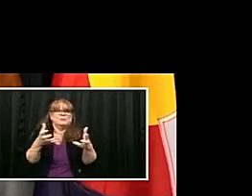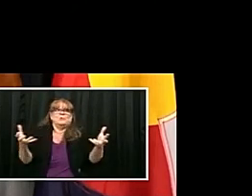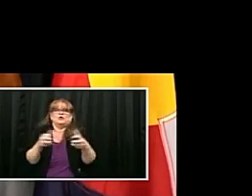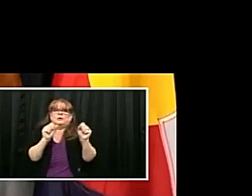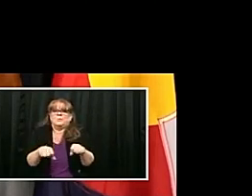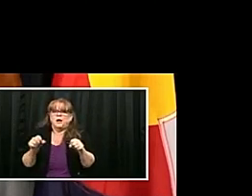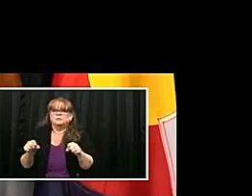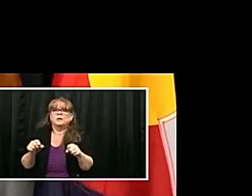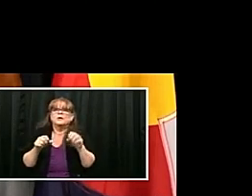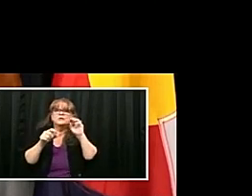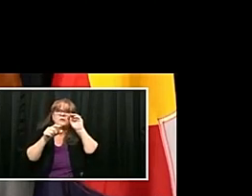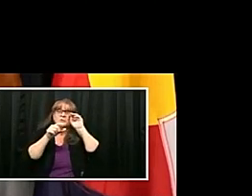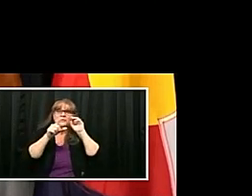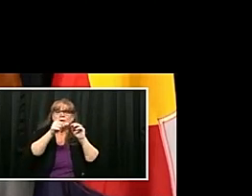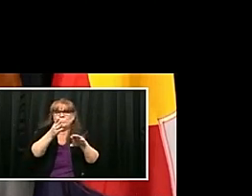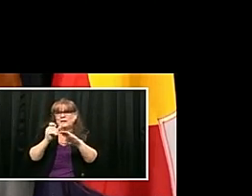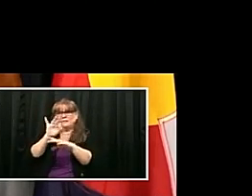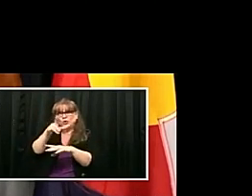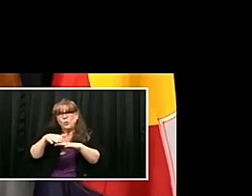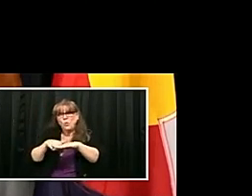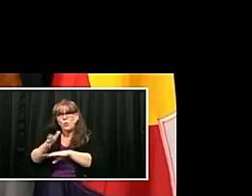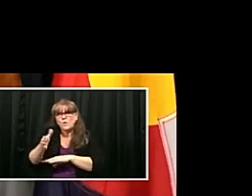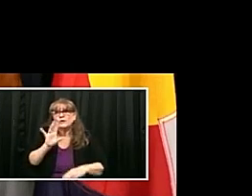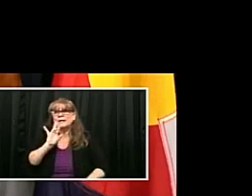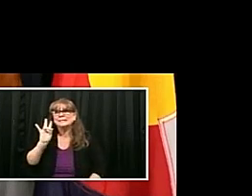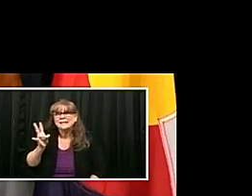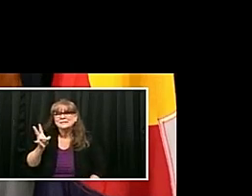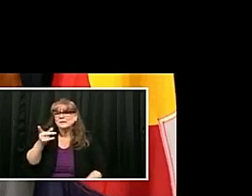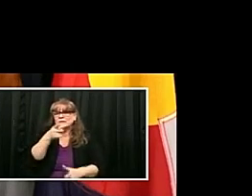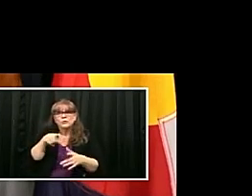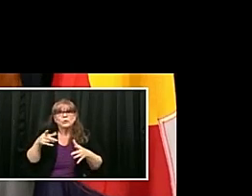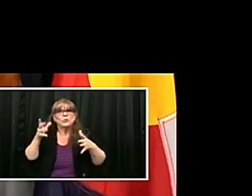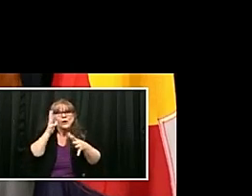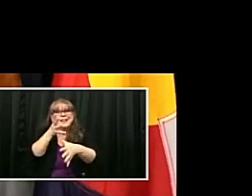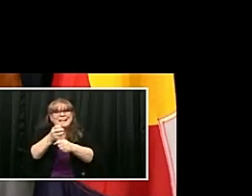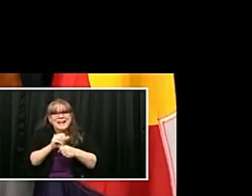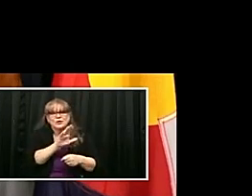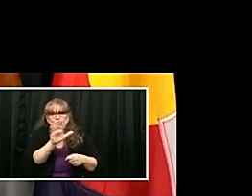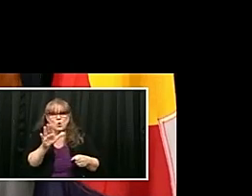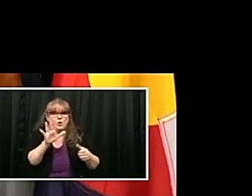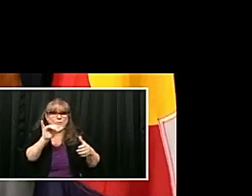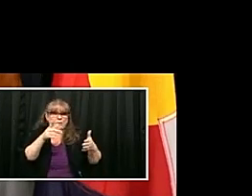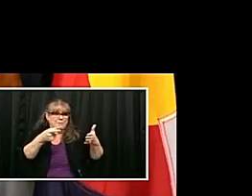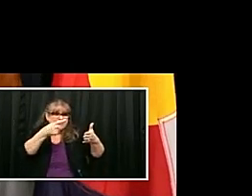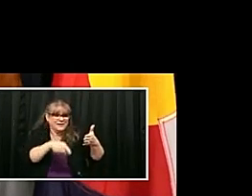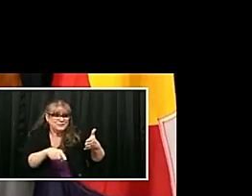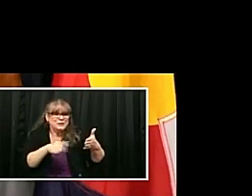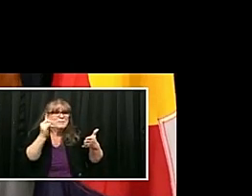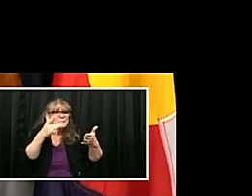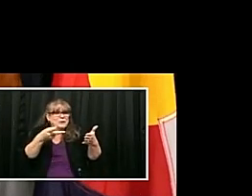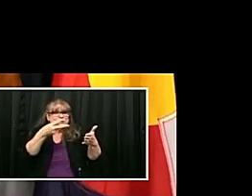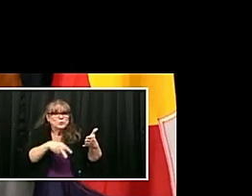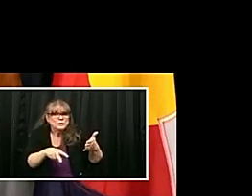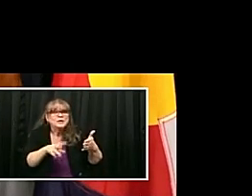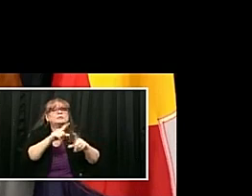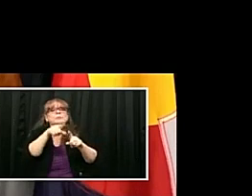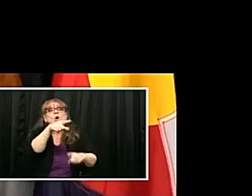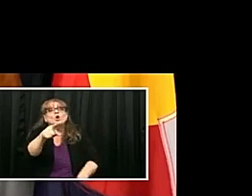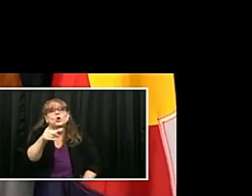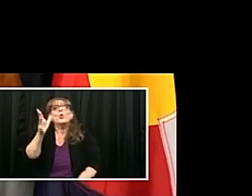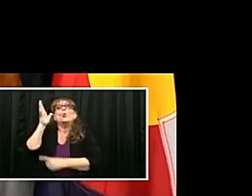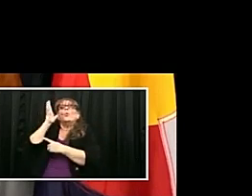it this week. You may get it next week. You may get it the week after next. But you will get it. But the limitations on supply mean that it's not physically possible